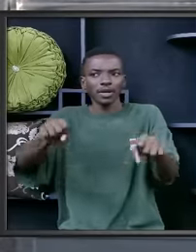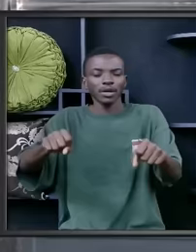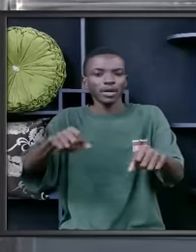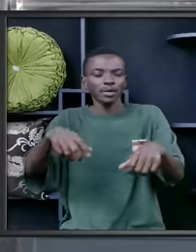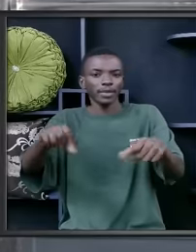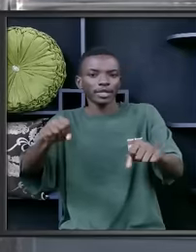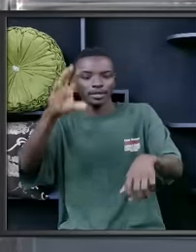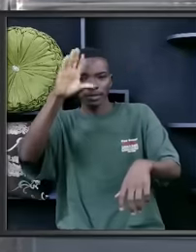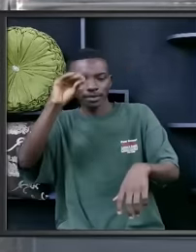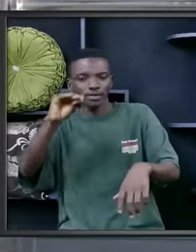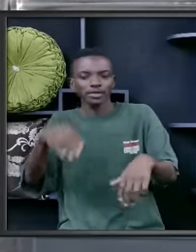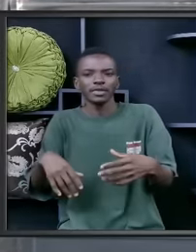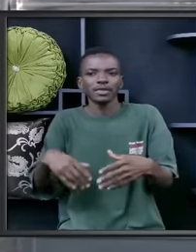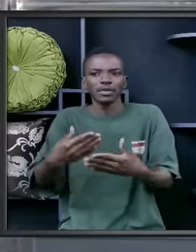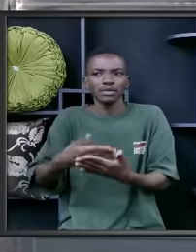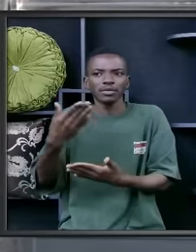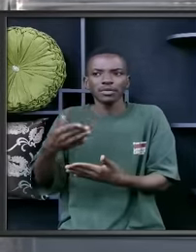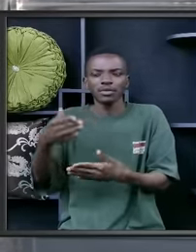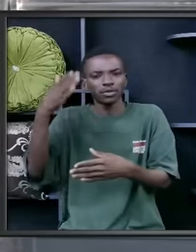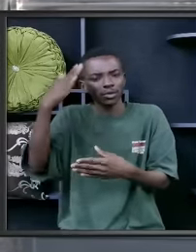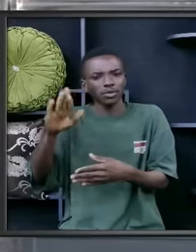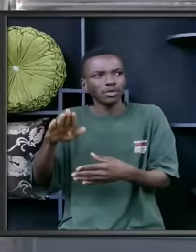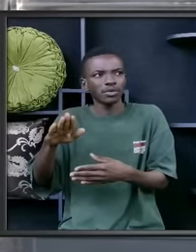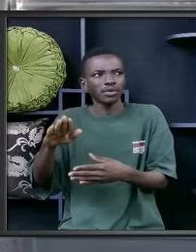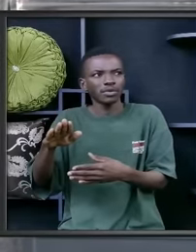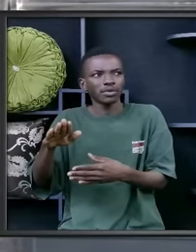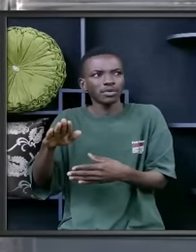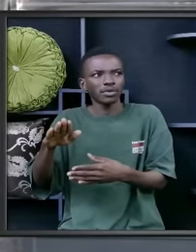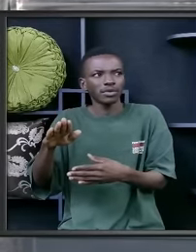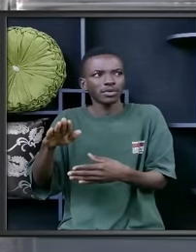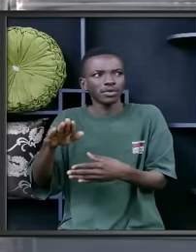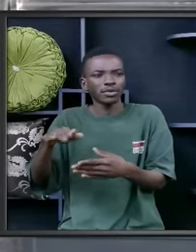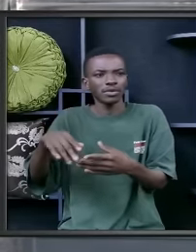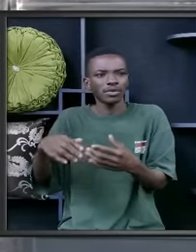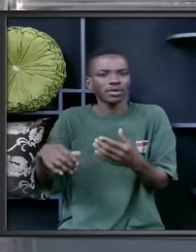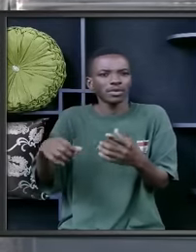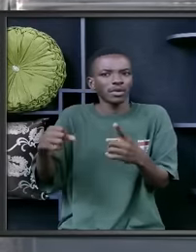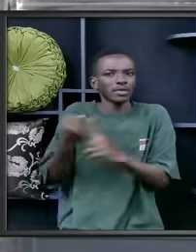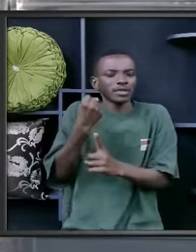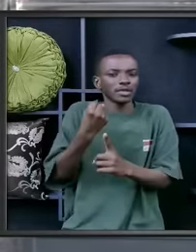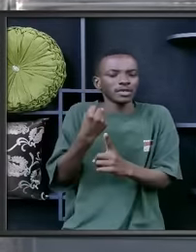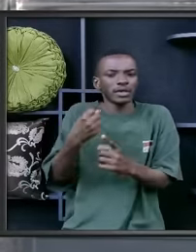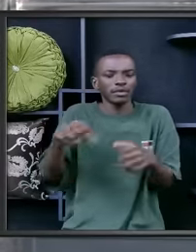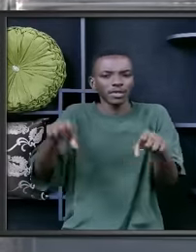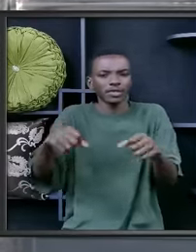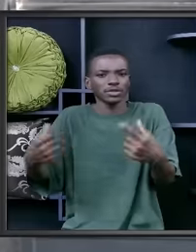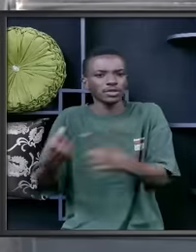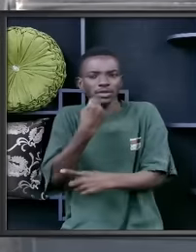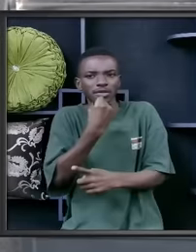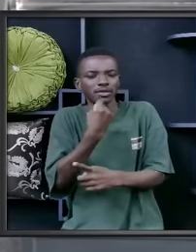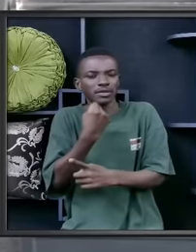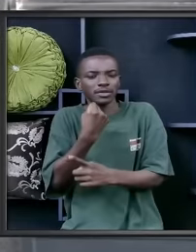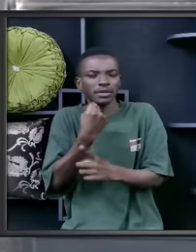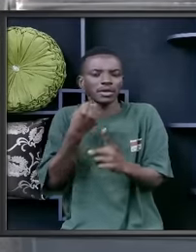make may I buy the credit. I don't know say Okada don't reach my boy side. He come jamam. But I thank God say no wound